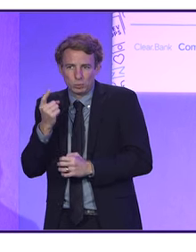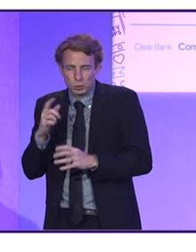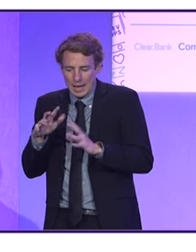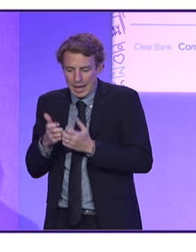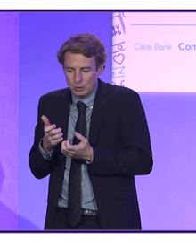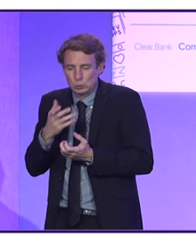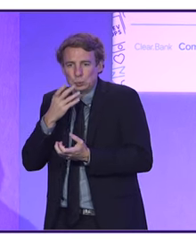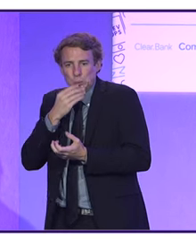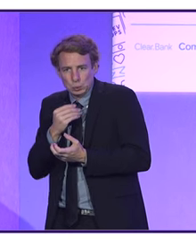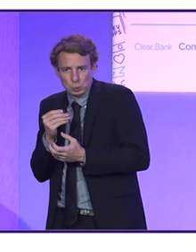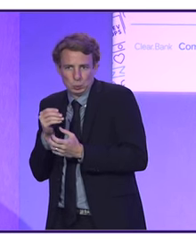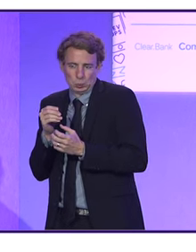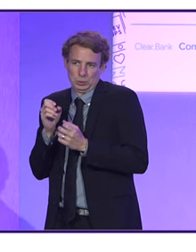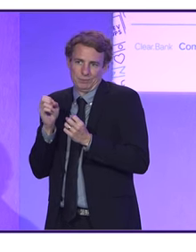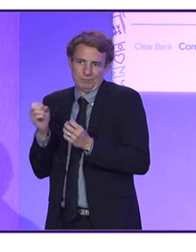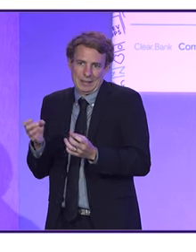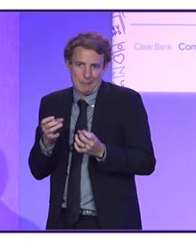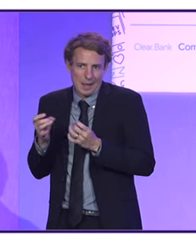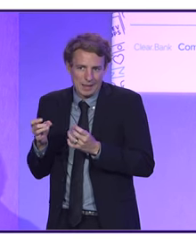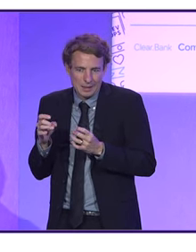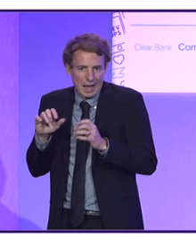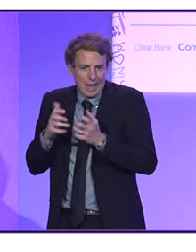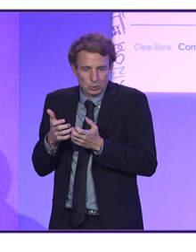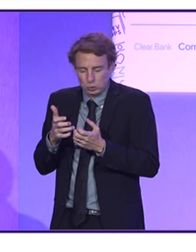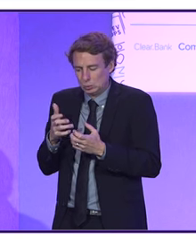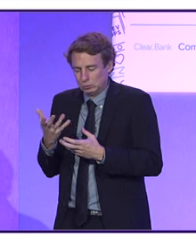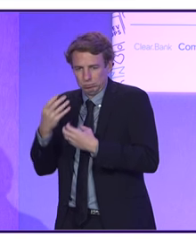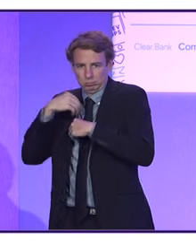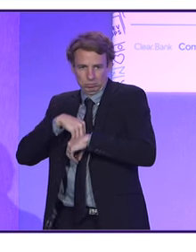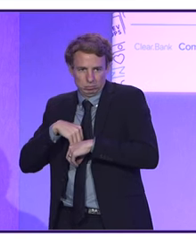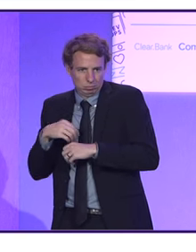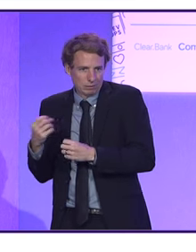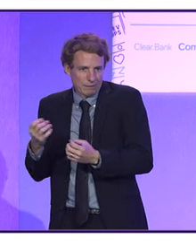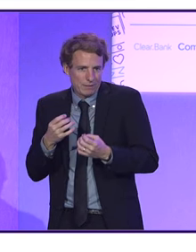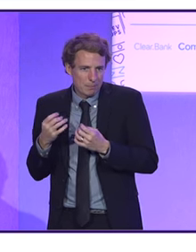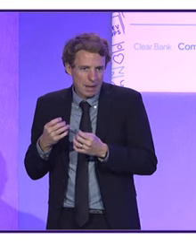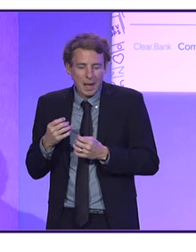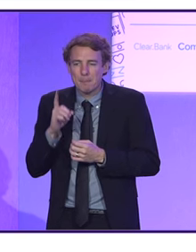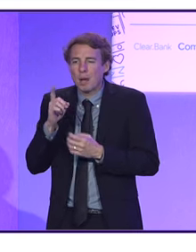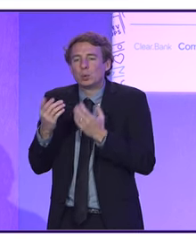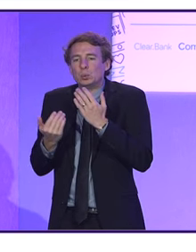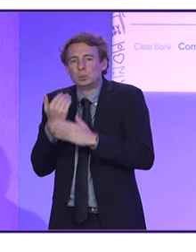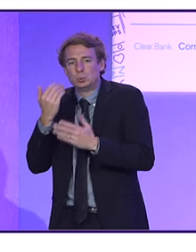reflect on their capabilities around feedback by this sort of broad definition.